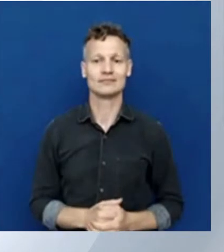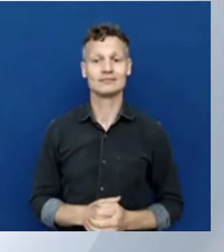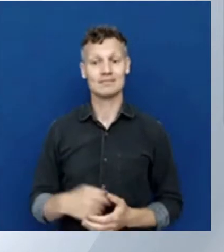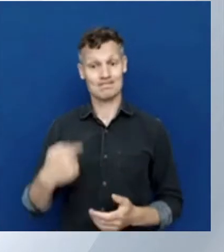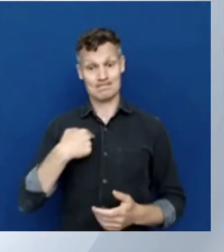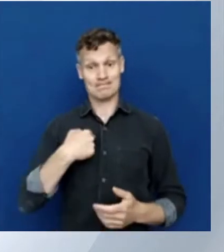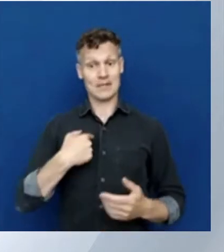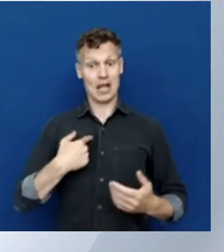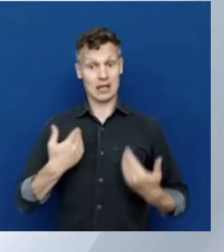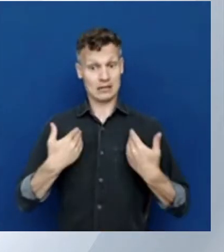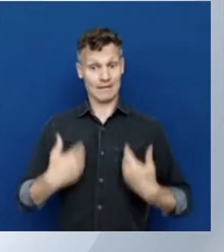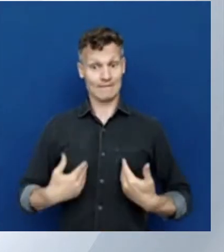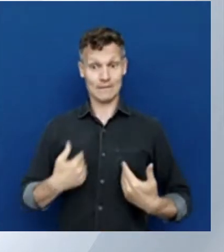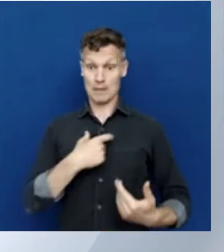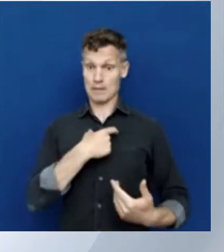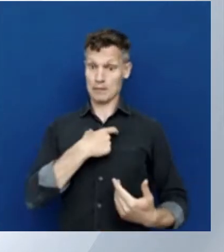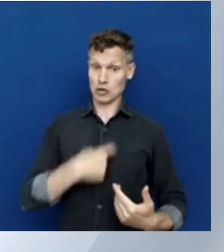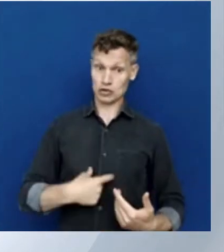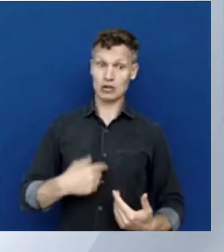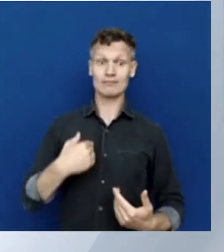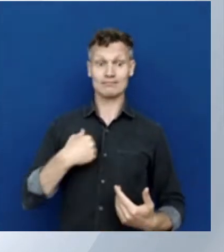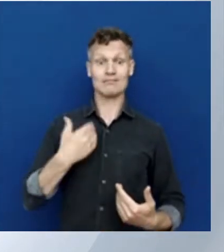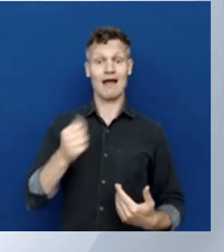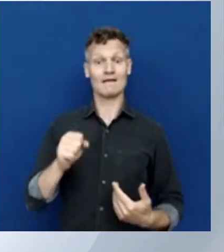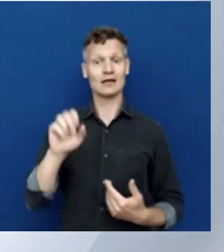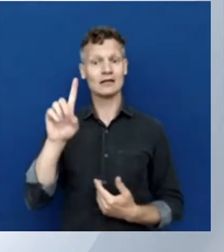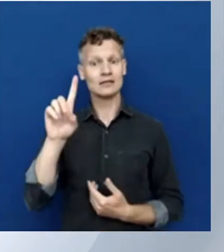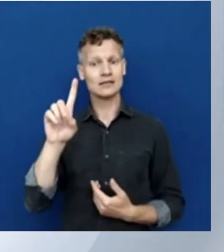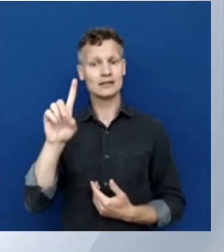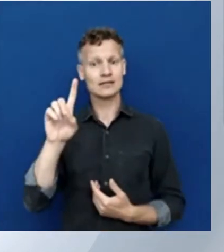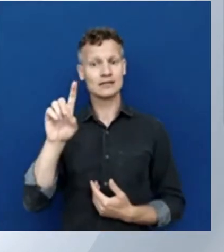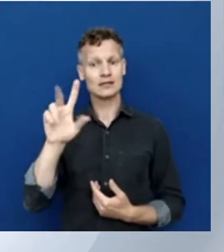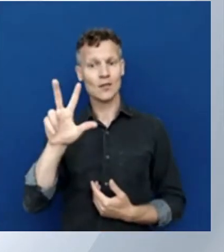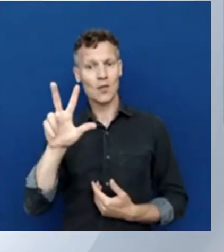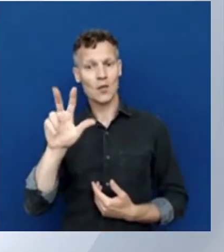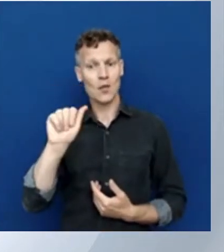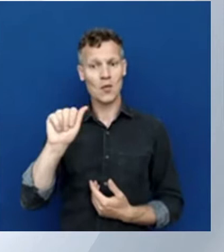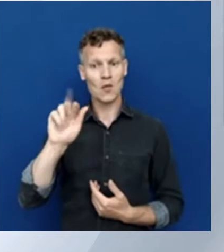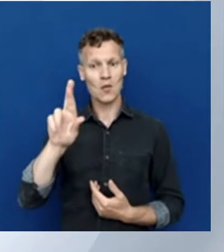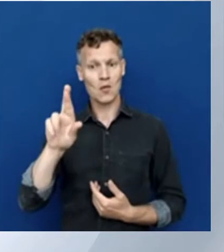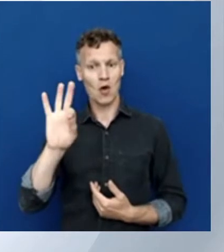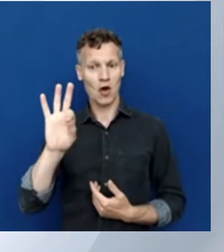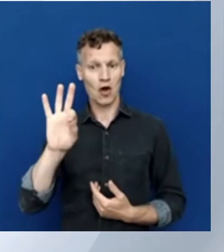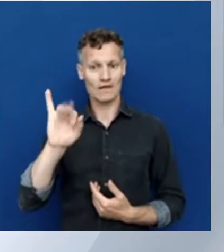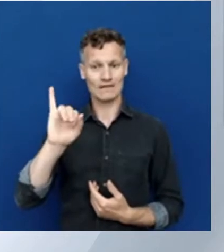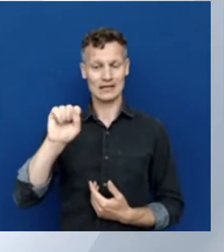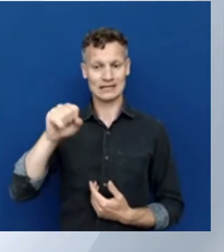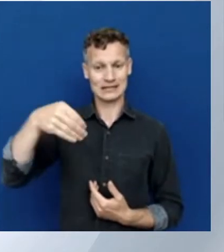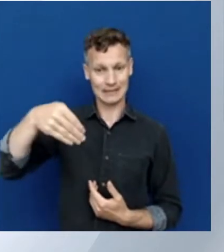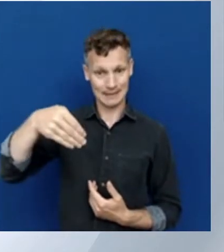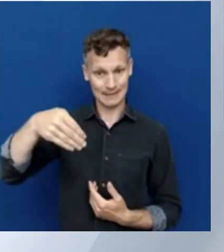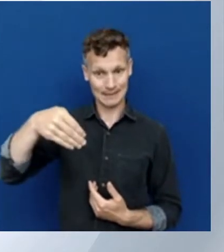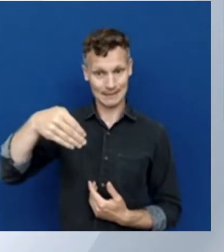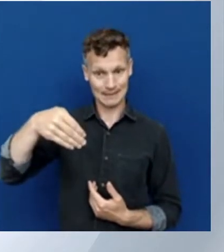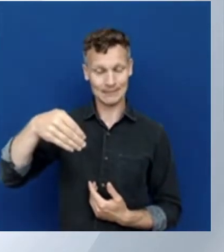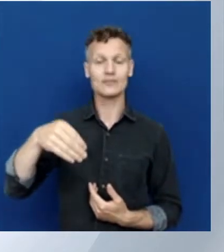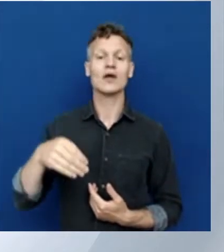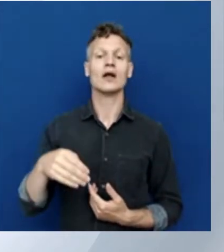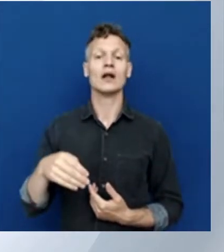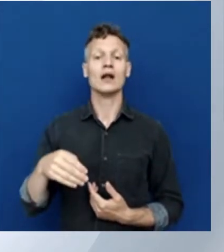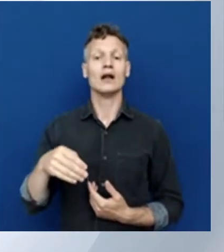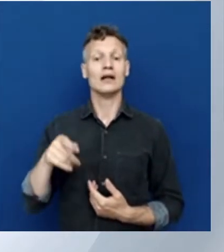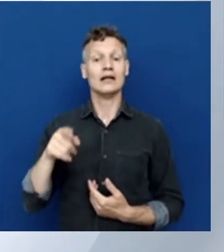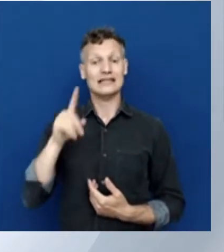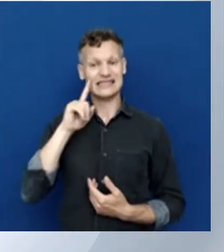And for a very long time, I've been adopting the mindset of bolt on. Now, bolt on, you can see here, this is my midlife crisis,